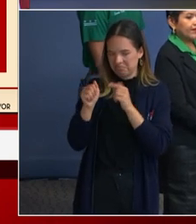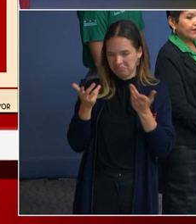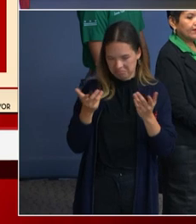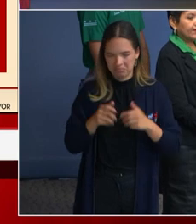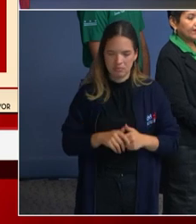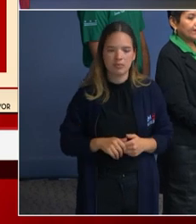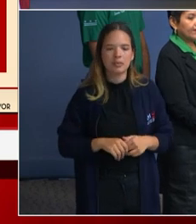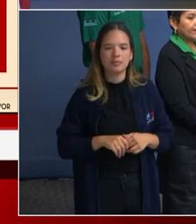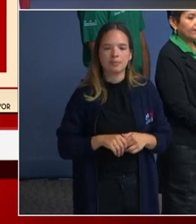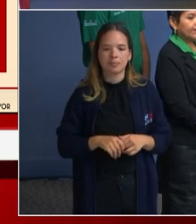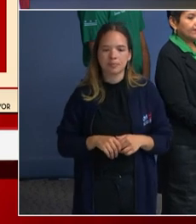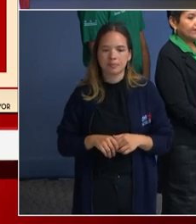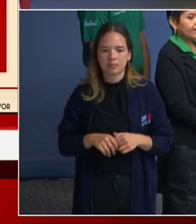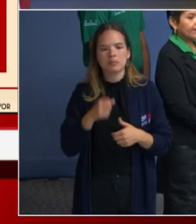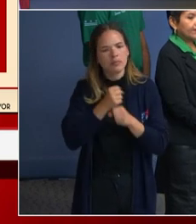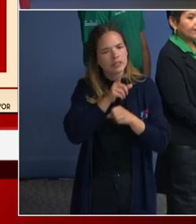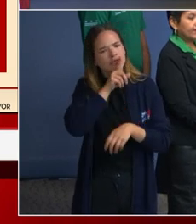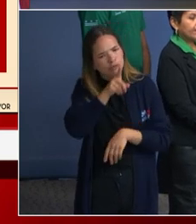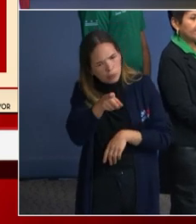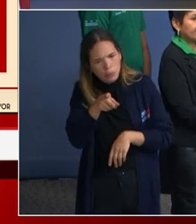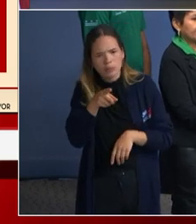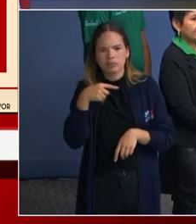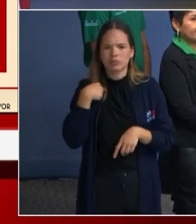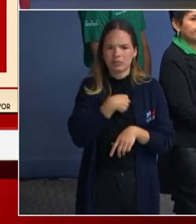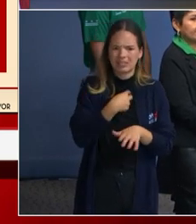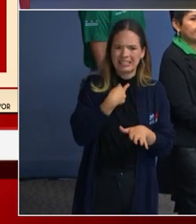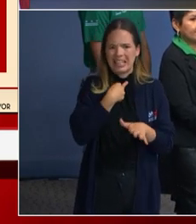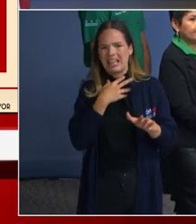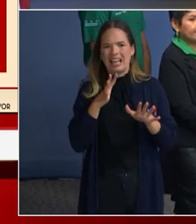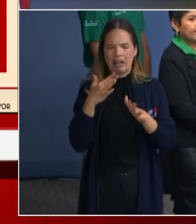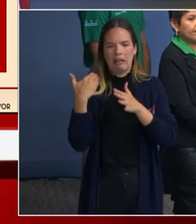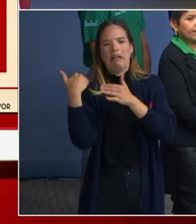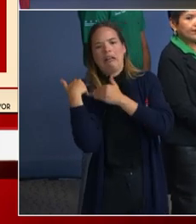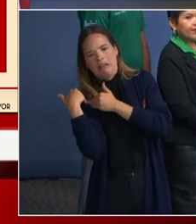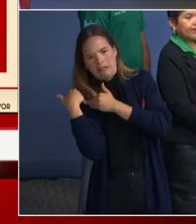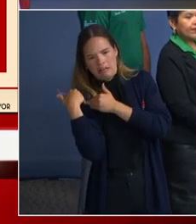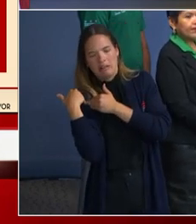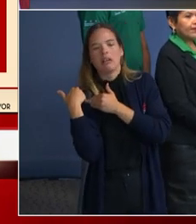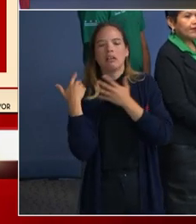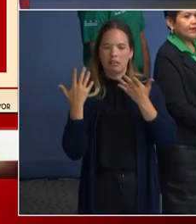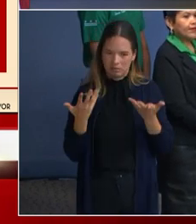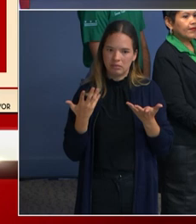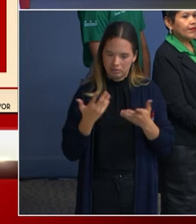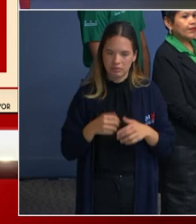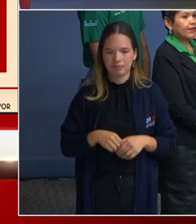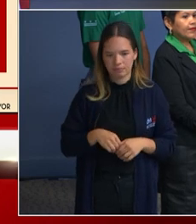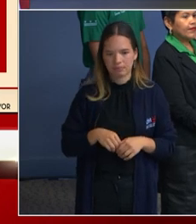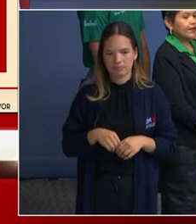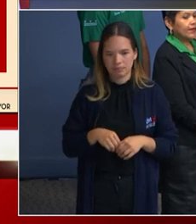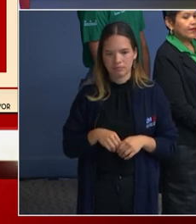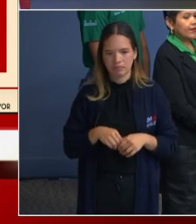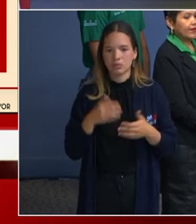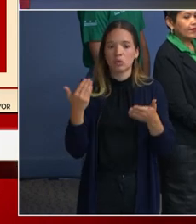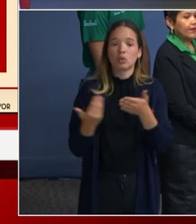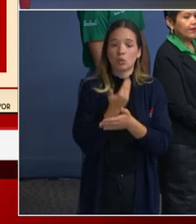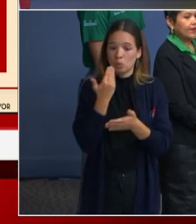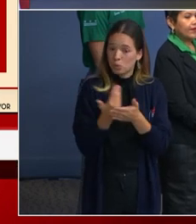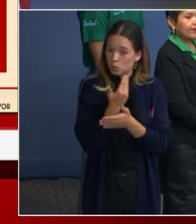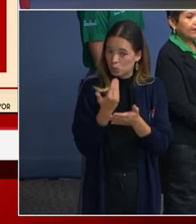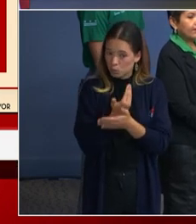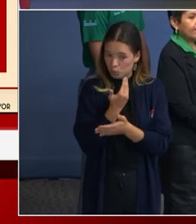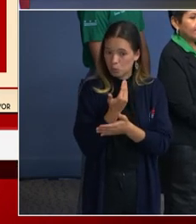the bag. And so in order to create this new offices, I am declaring a